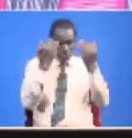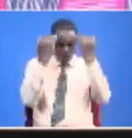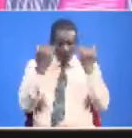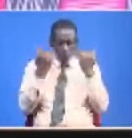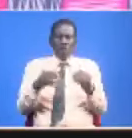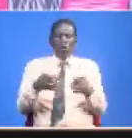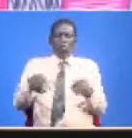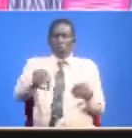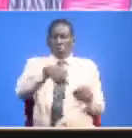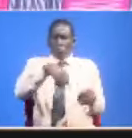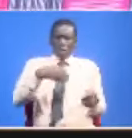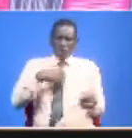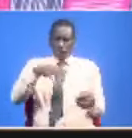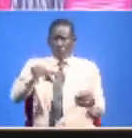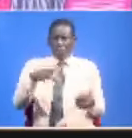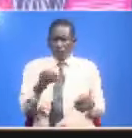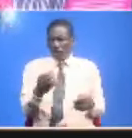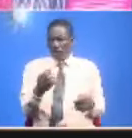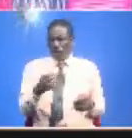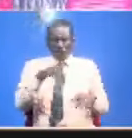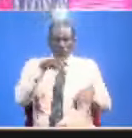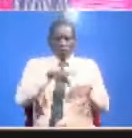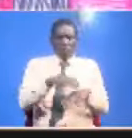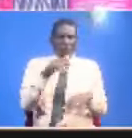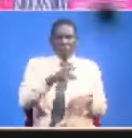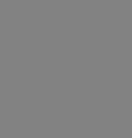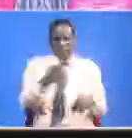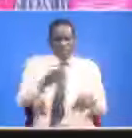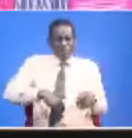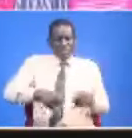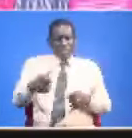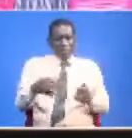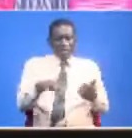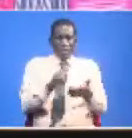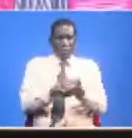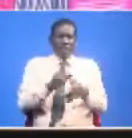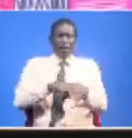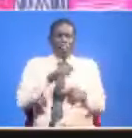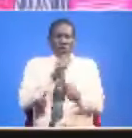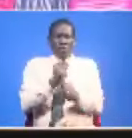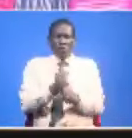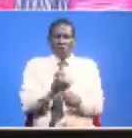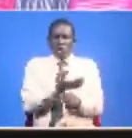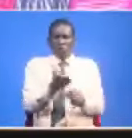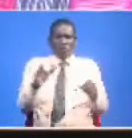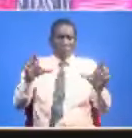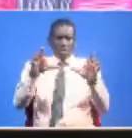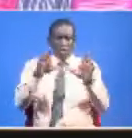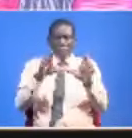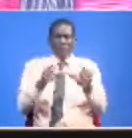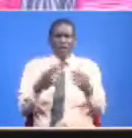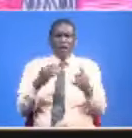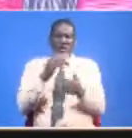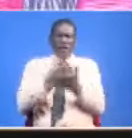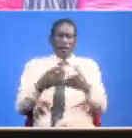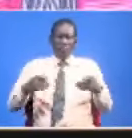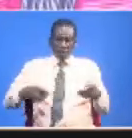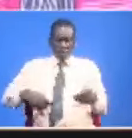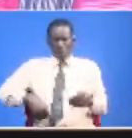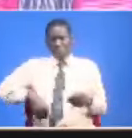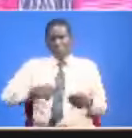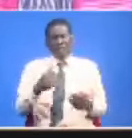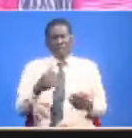have recovered the monies that they were paid during the time that they served under those certificates. So some people are paid up